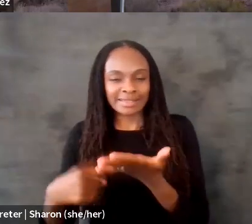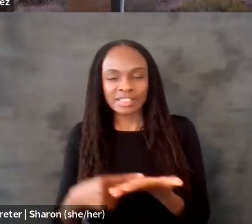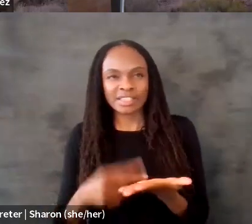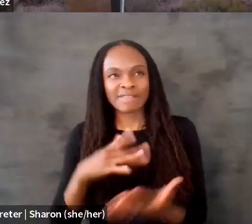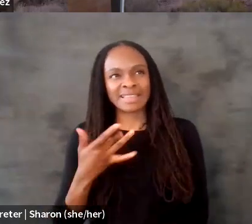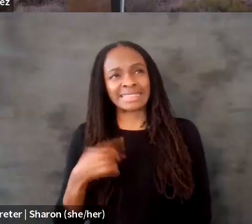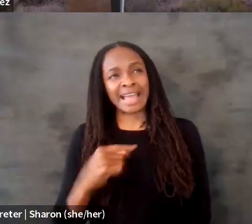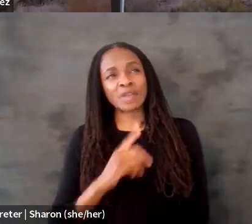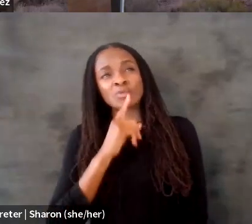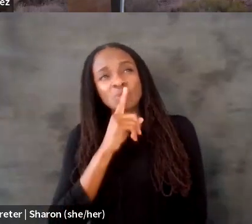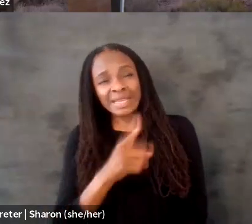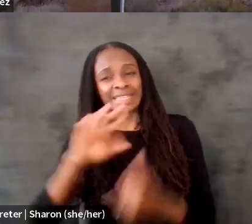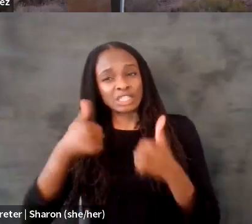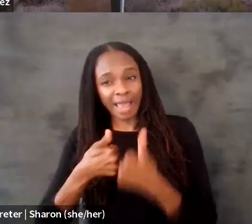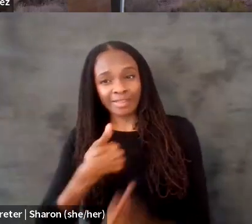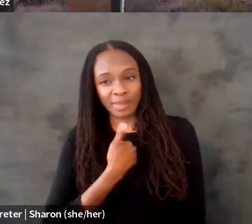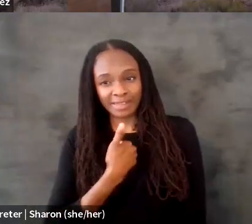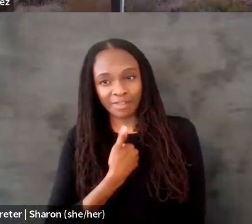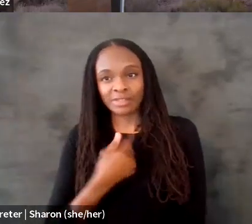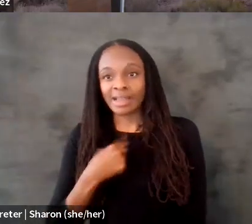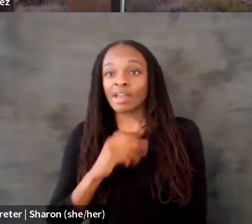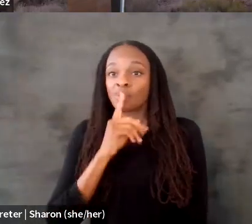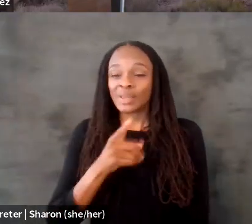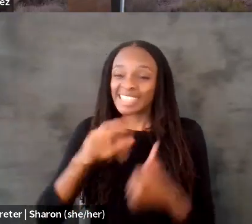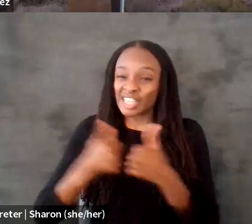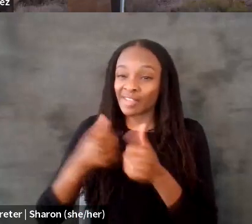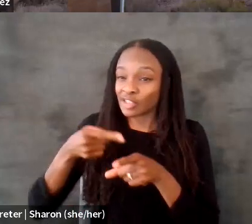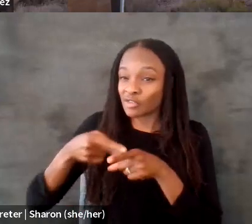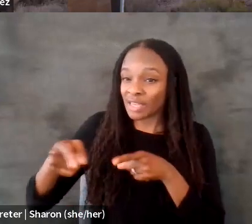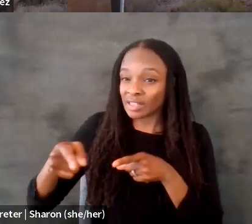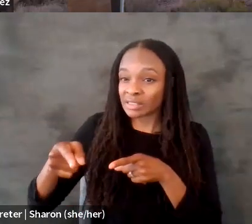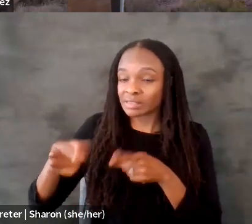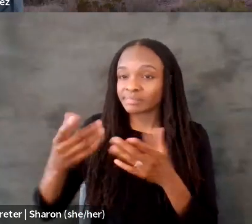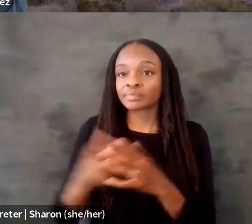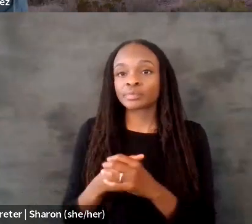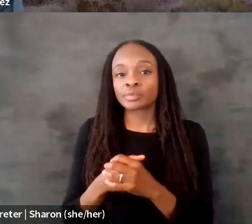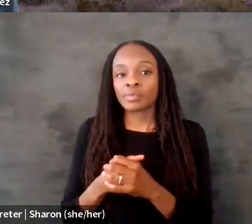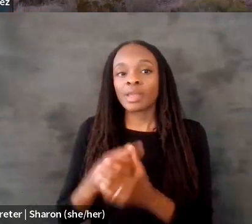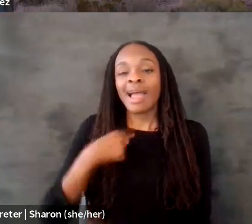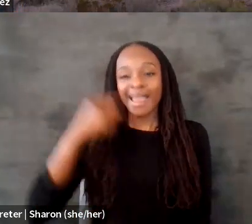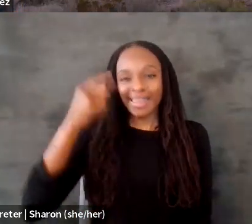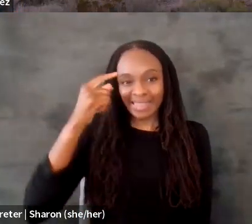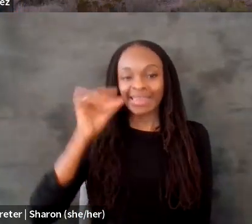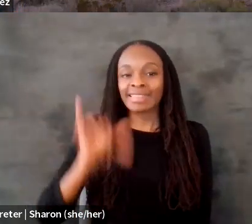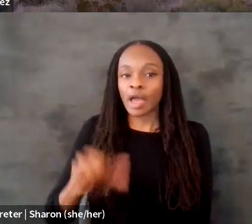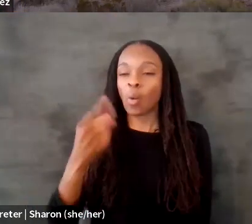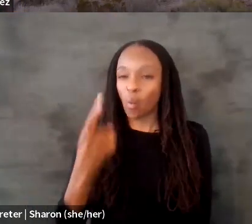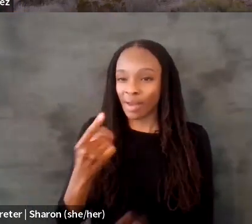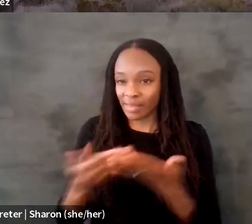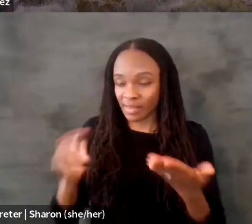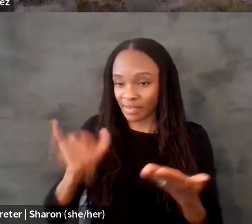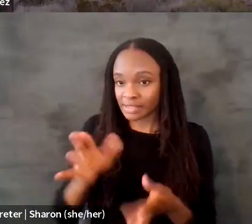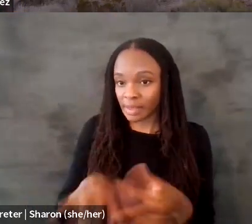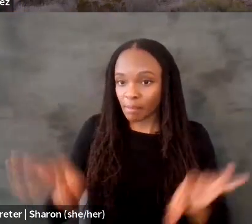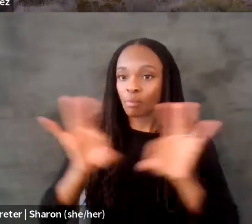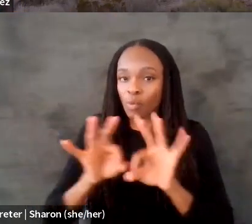I really challenge myself? Did I really challenge the field? And so I think that one of the things that's important